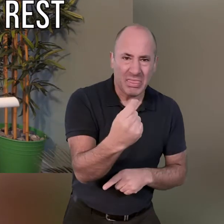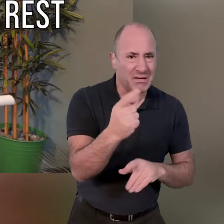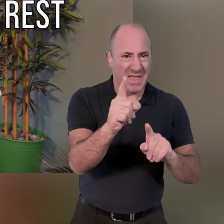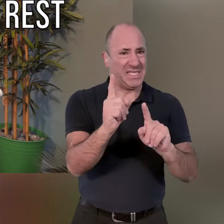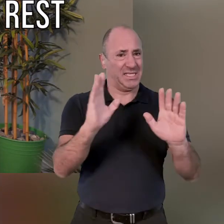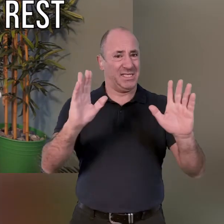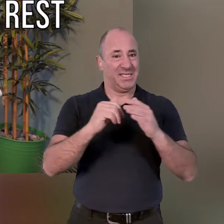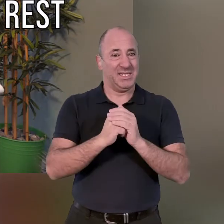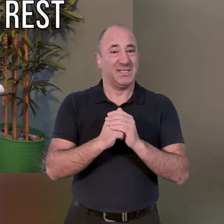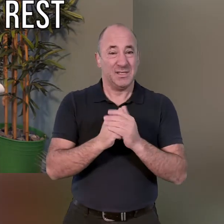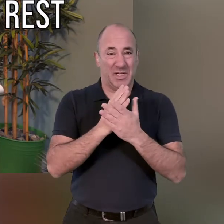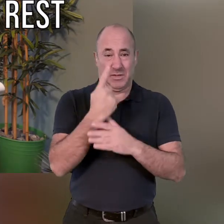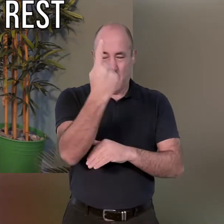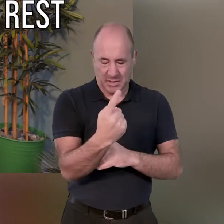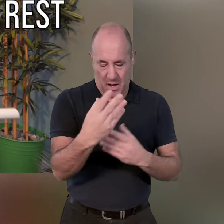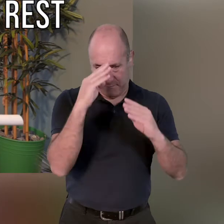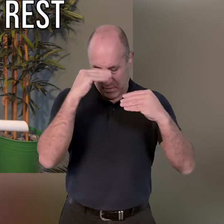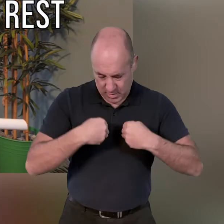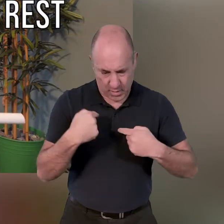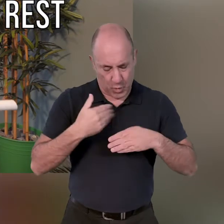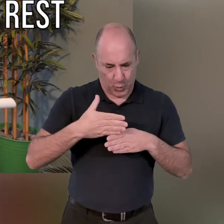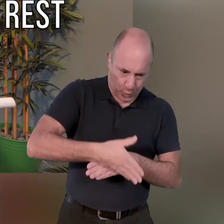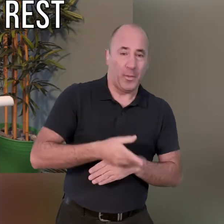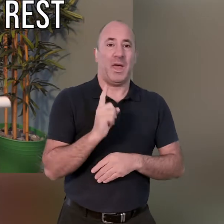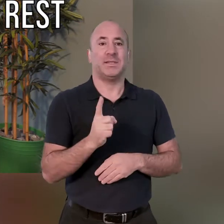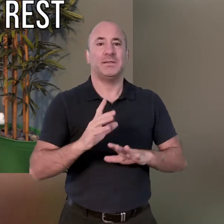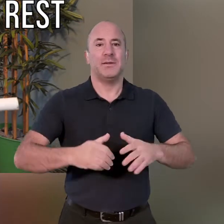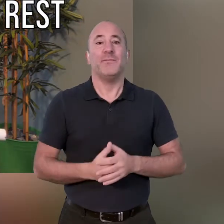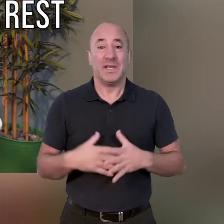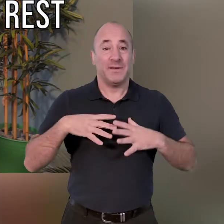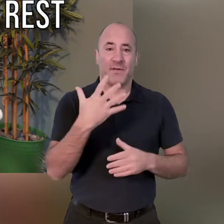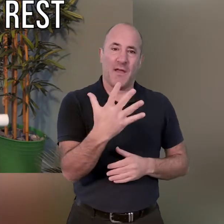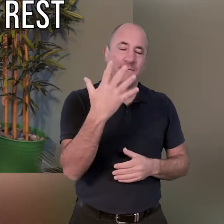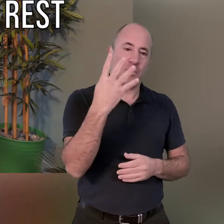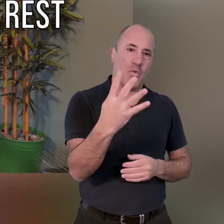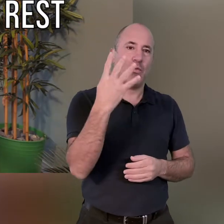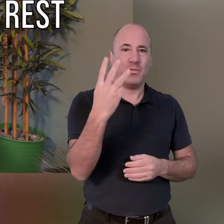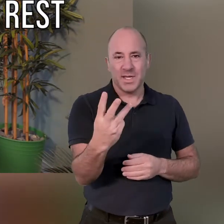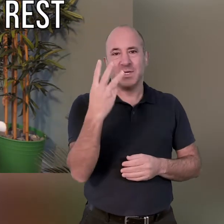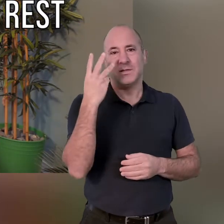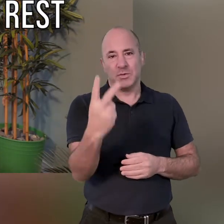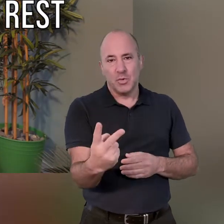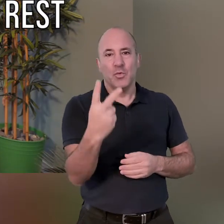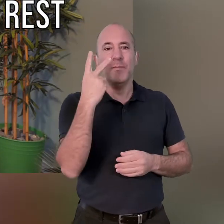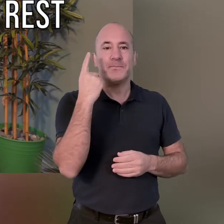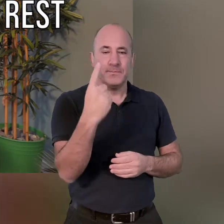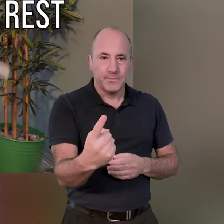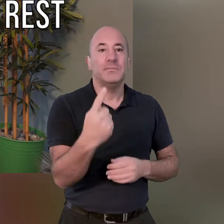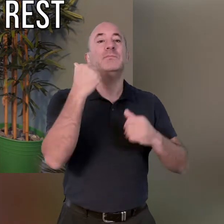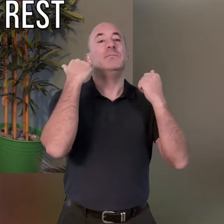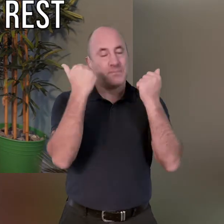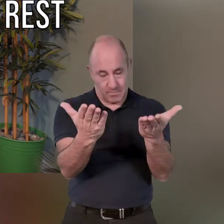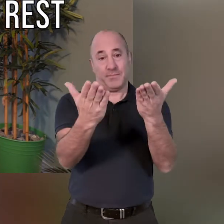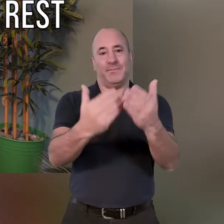all that matters, you know, making sure that you're the one that's working hard. Okay, ready in 5, 4, 3, 2,